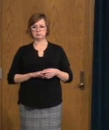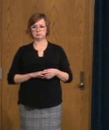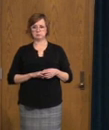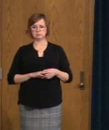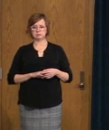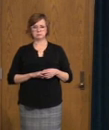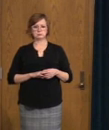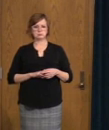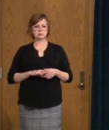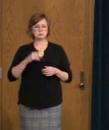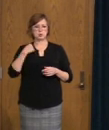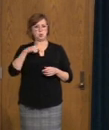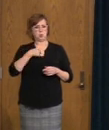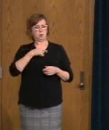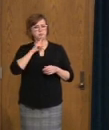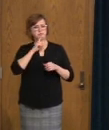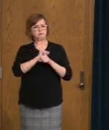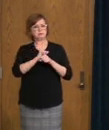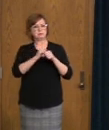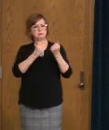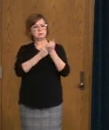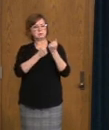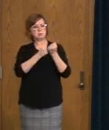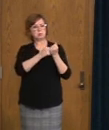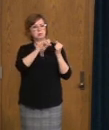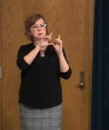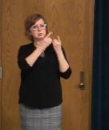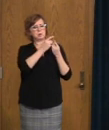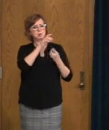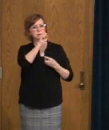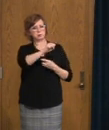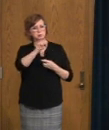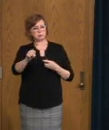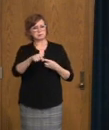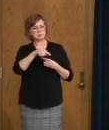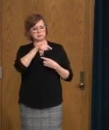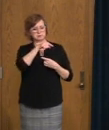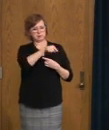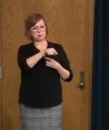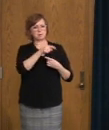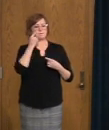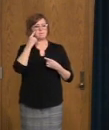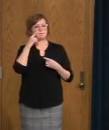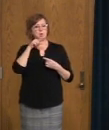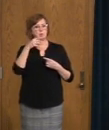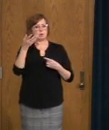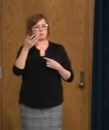Yeah, we are supporting the Ministry of Social Services in the